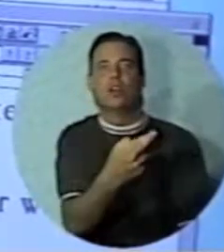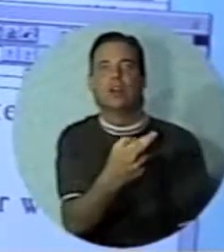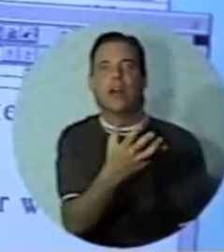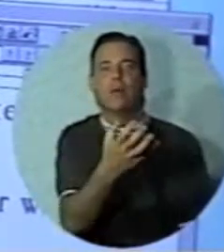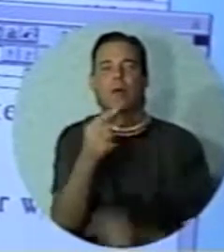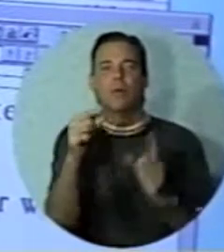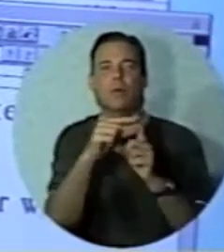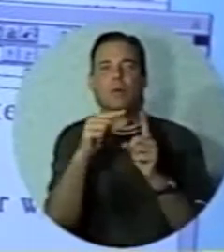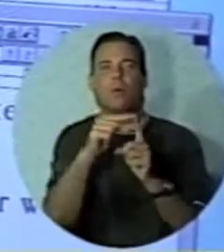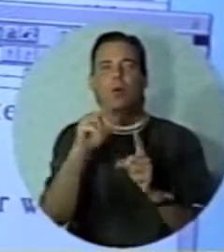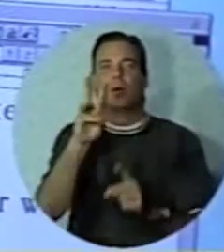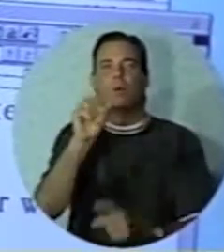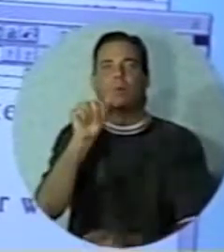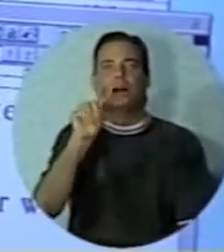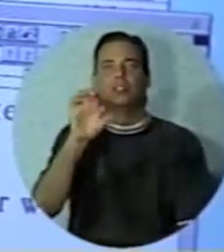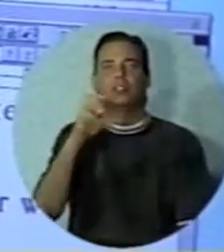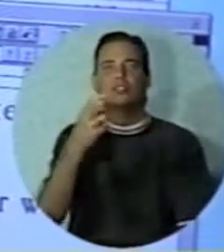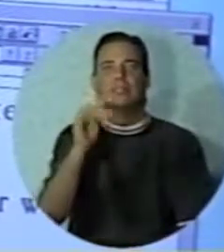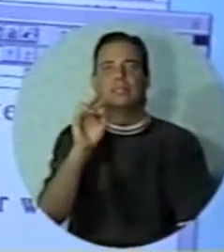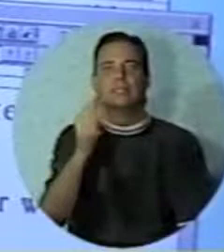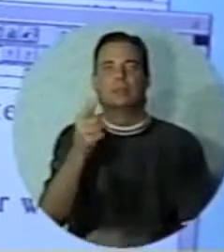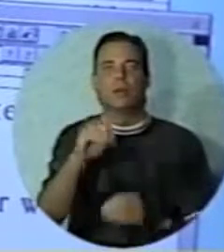word watching more visible on the screen?